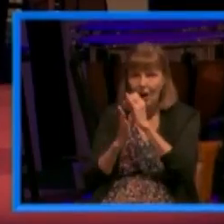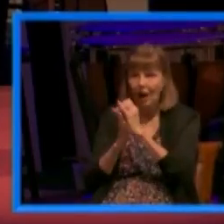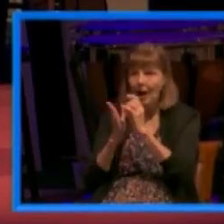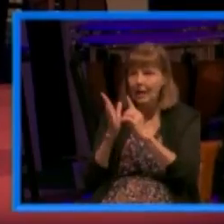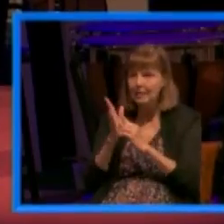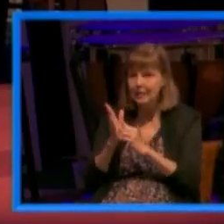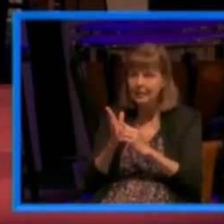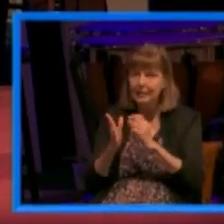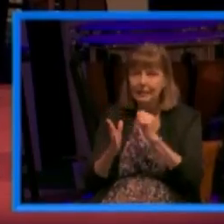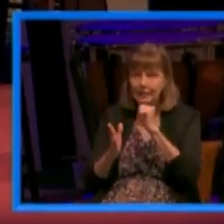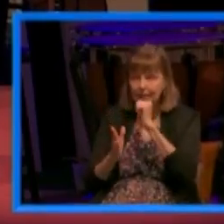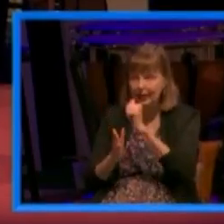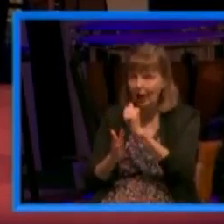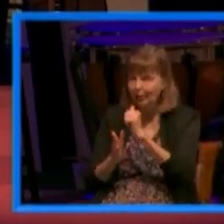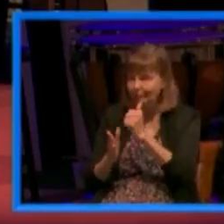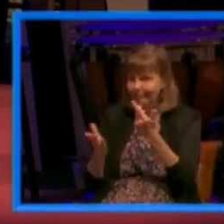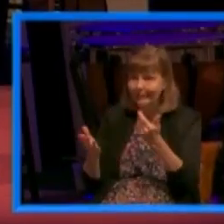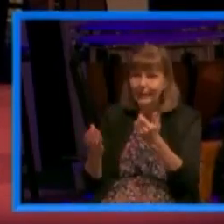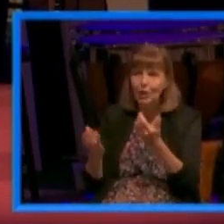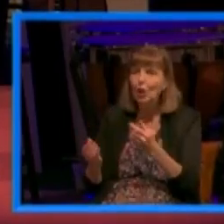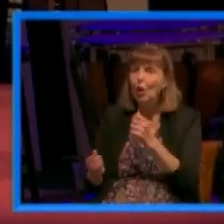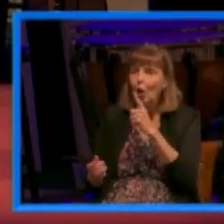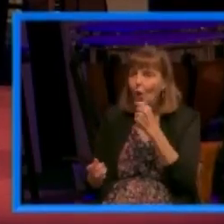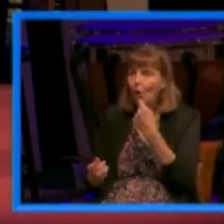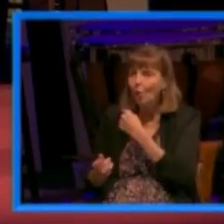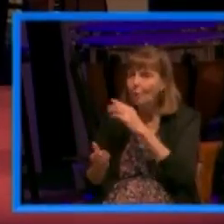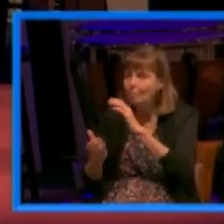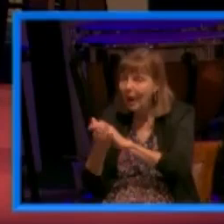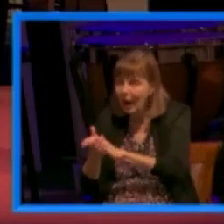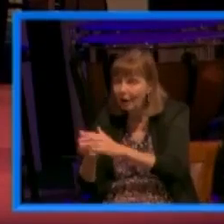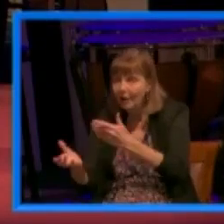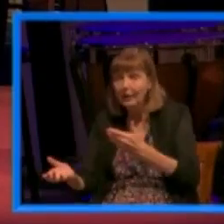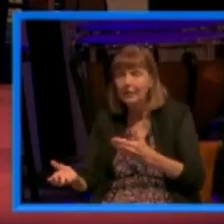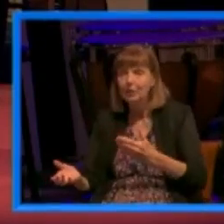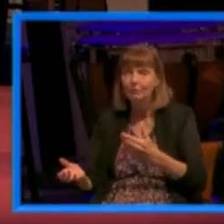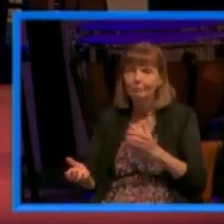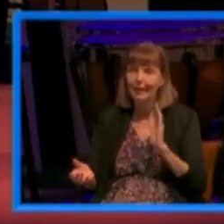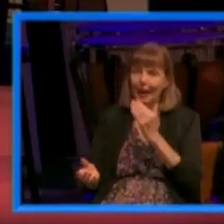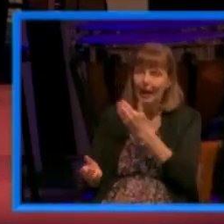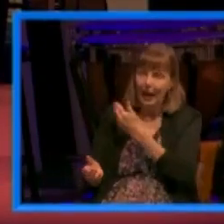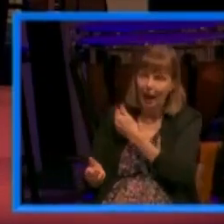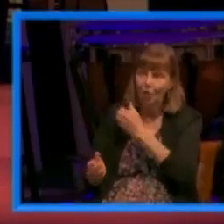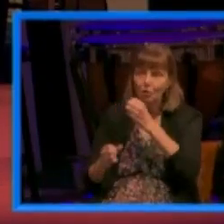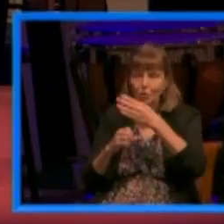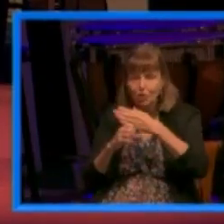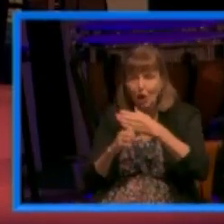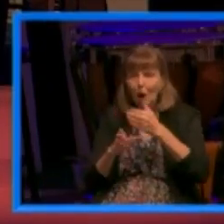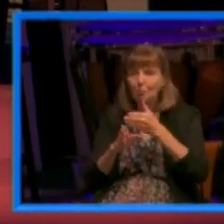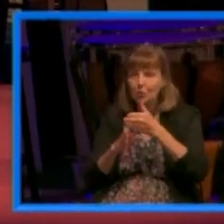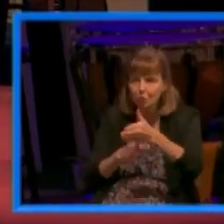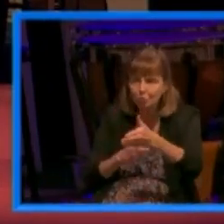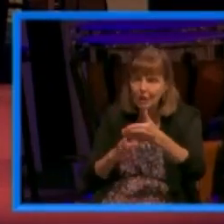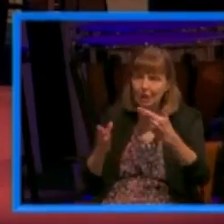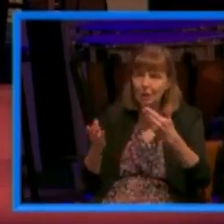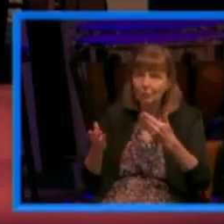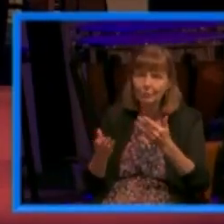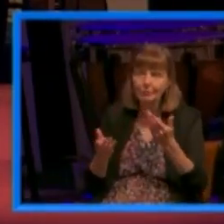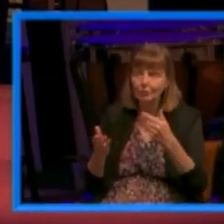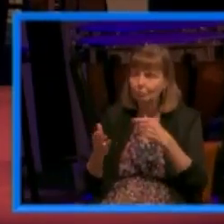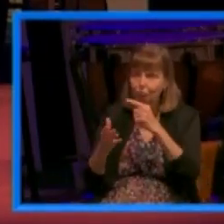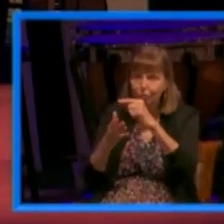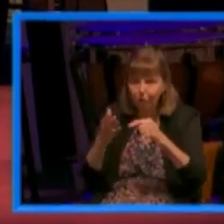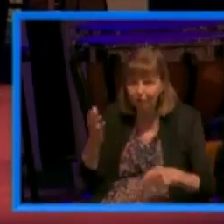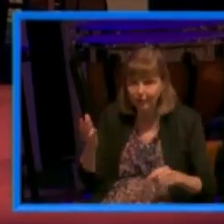or how many children we have or the job or the career or the education or the finances. Our identity is found in Christ and Christ alone, our